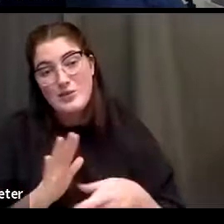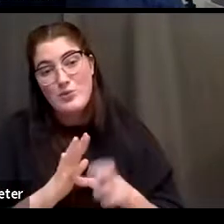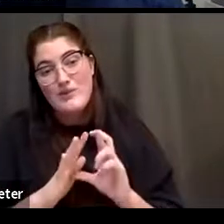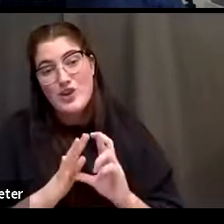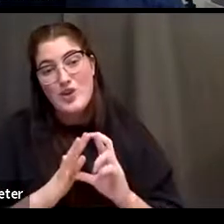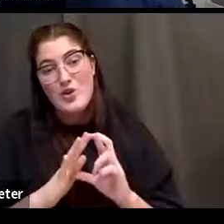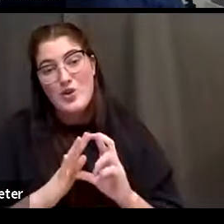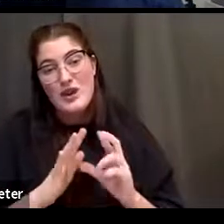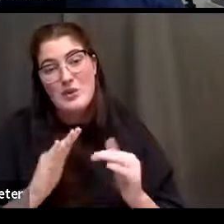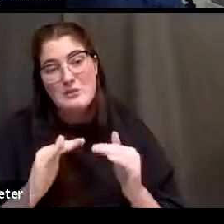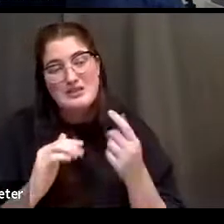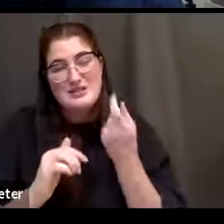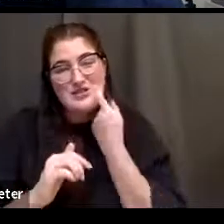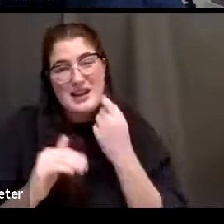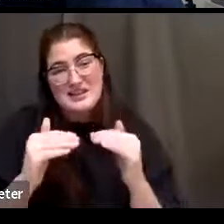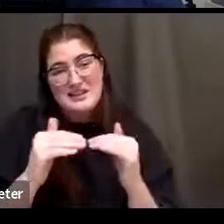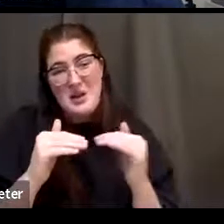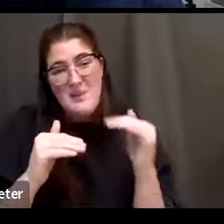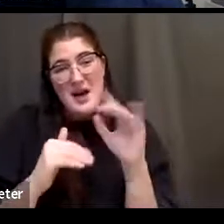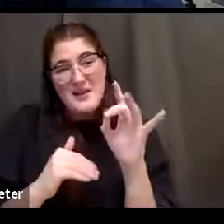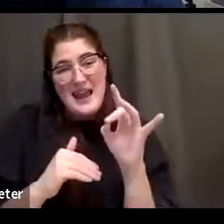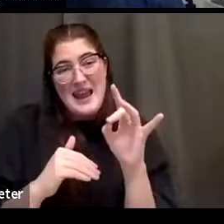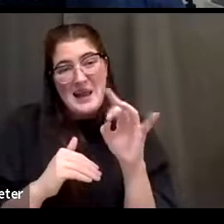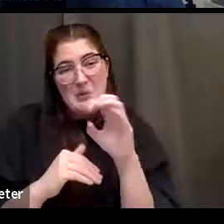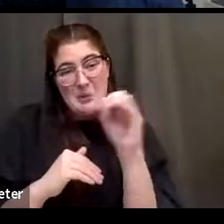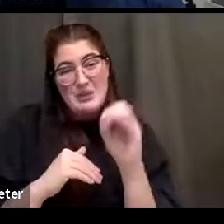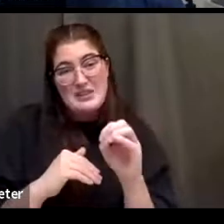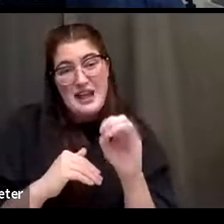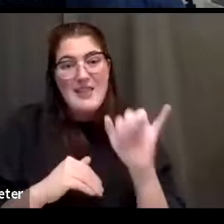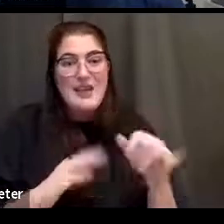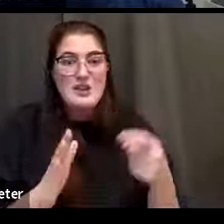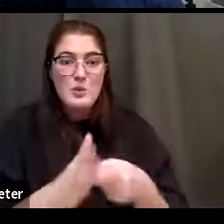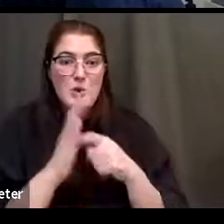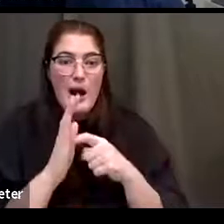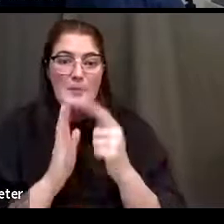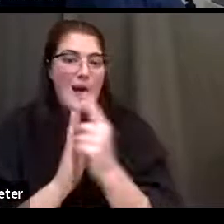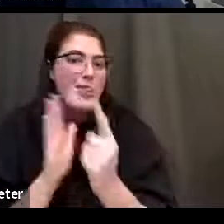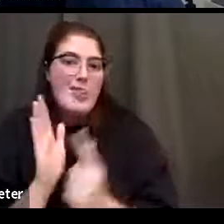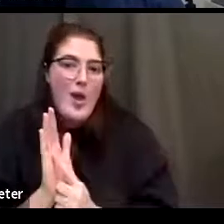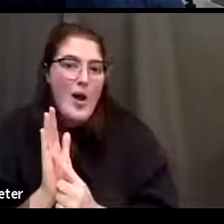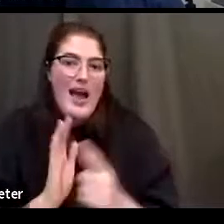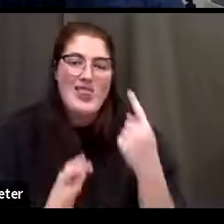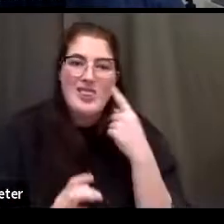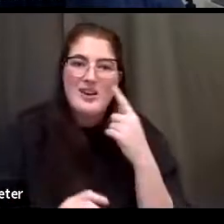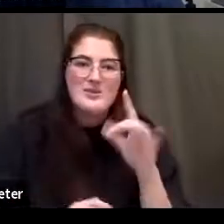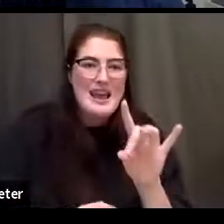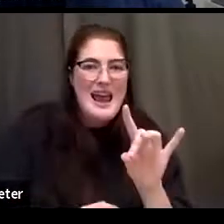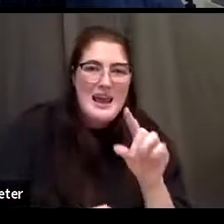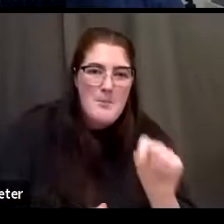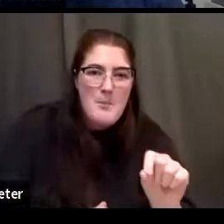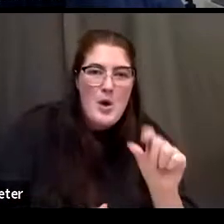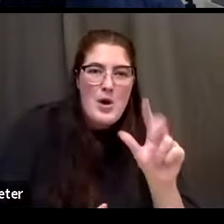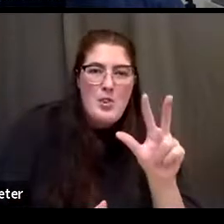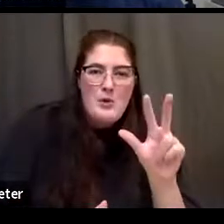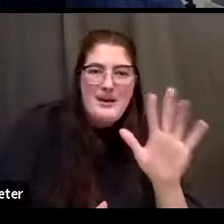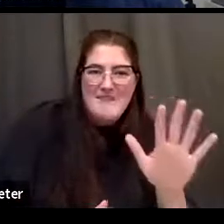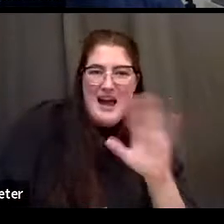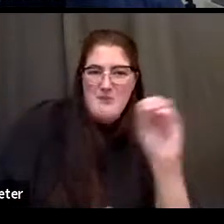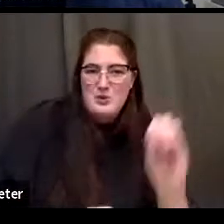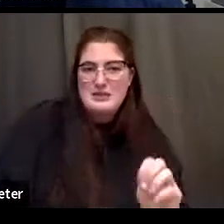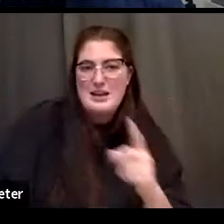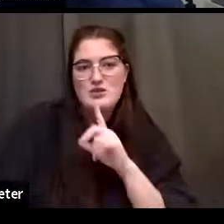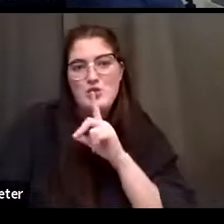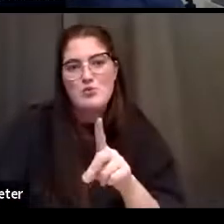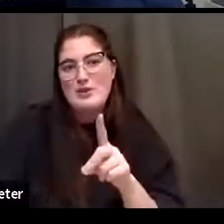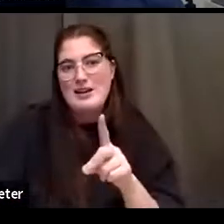only just above 8%, which is what's required by law. I think it was 8.35%. So, just